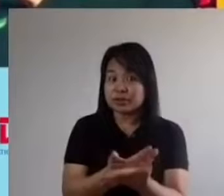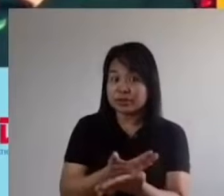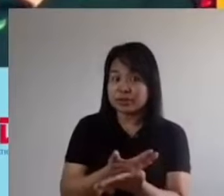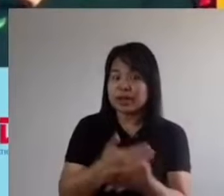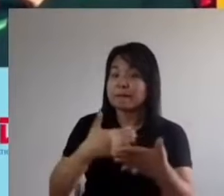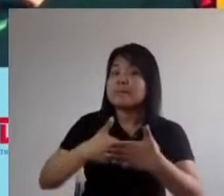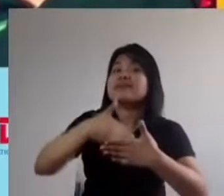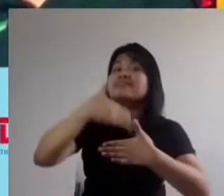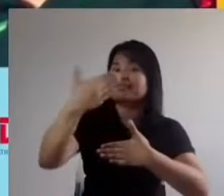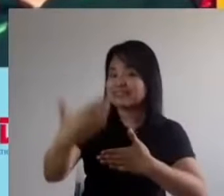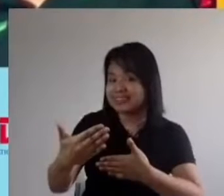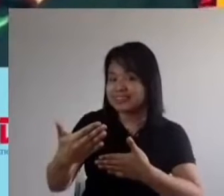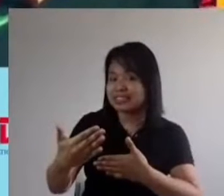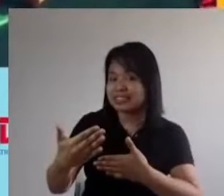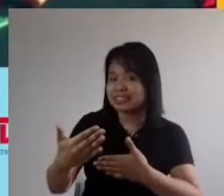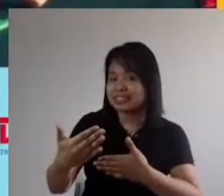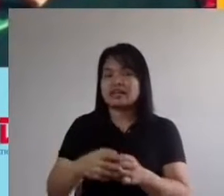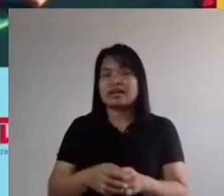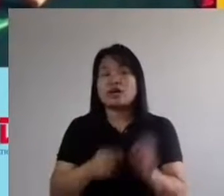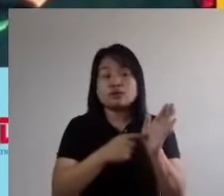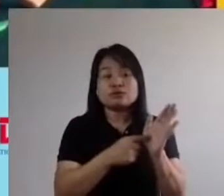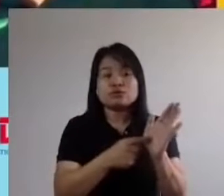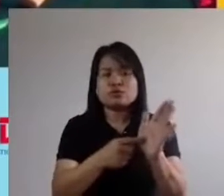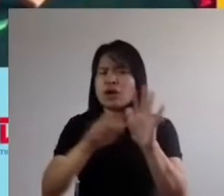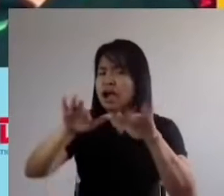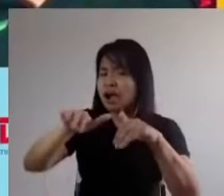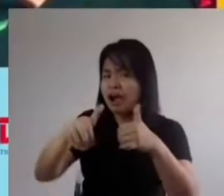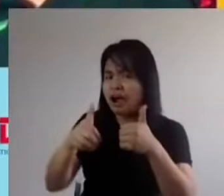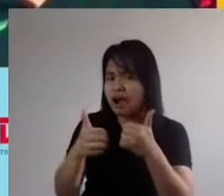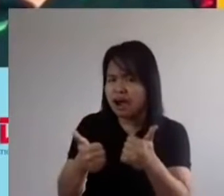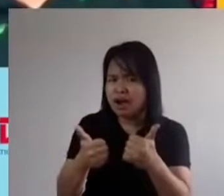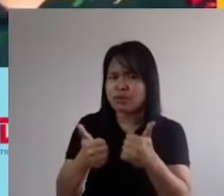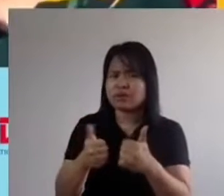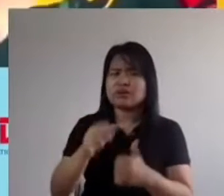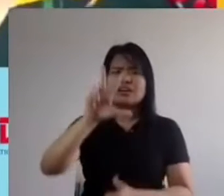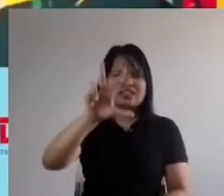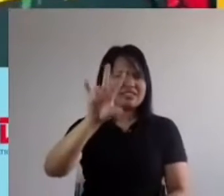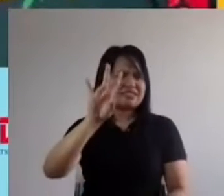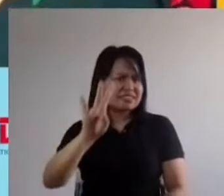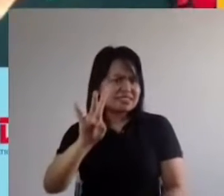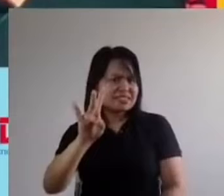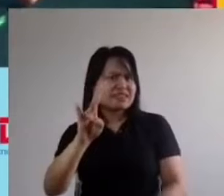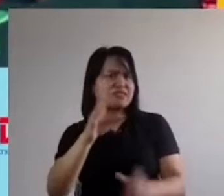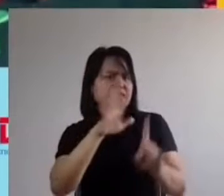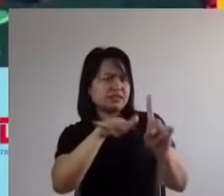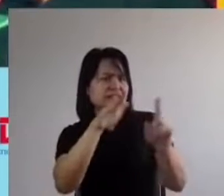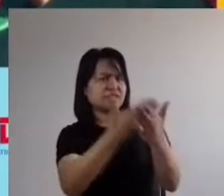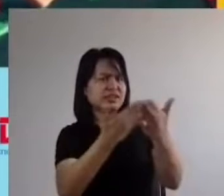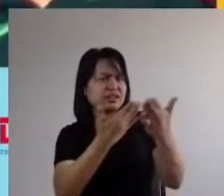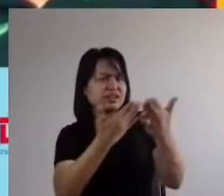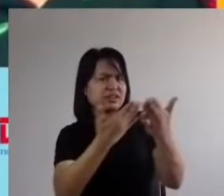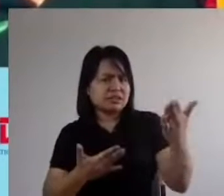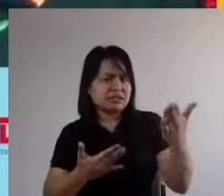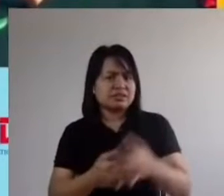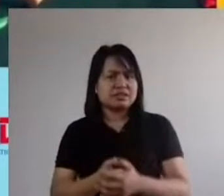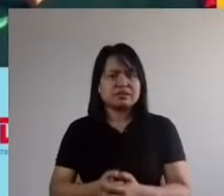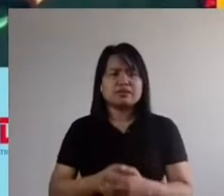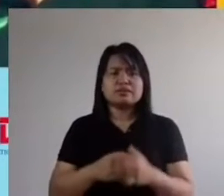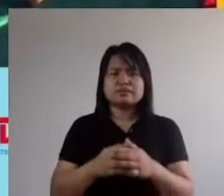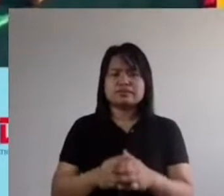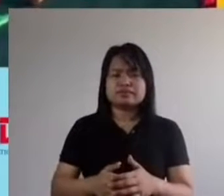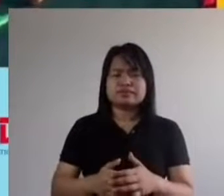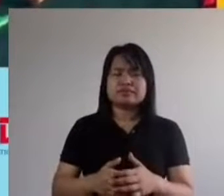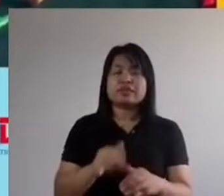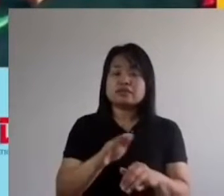I'll walk you through how these 37 indicators was gradually downloaded